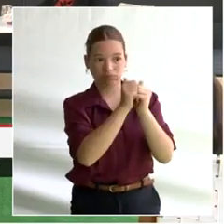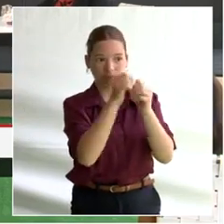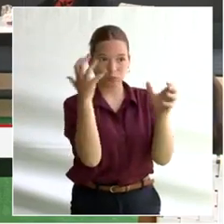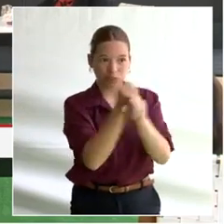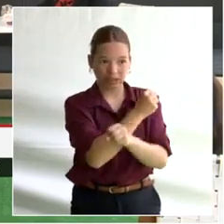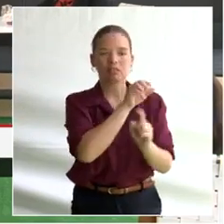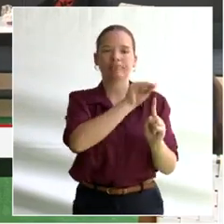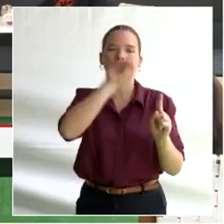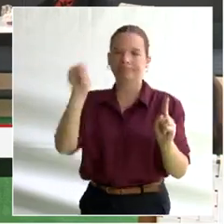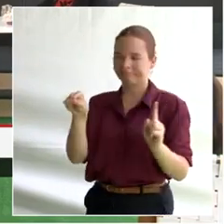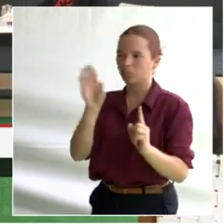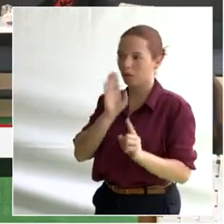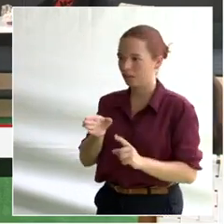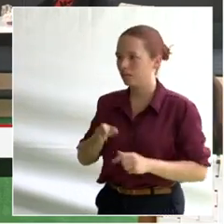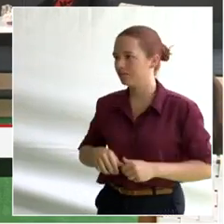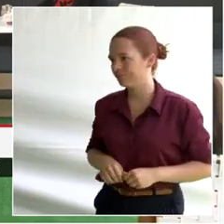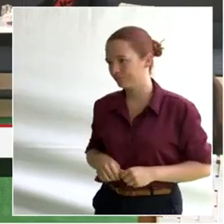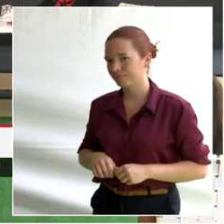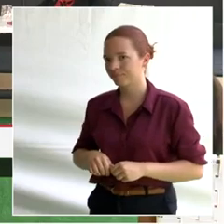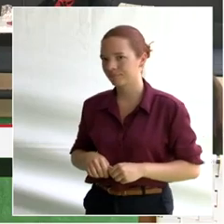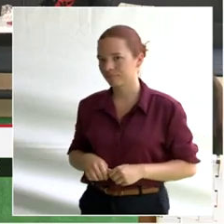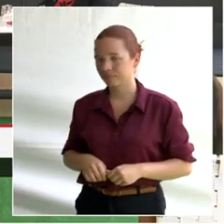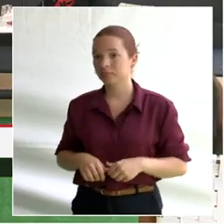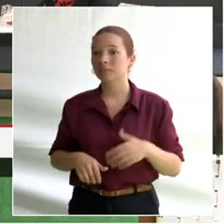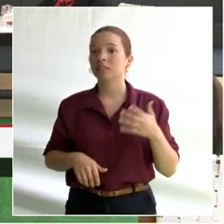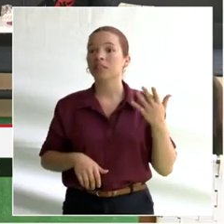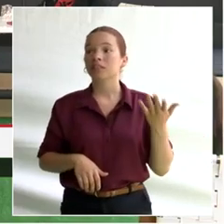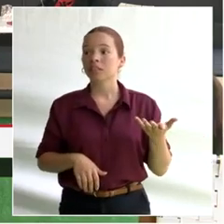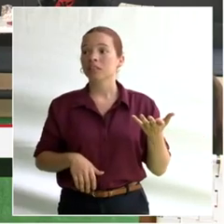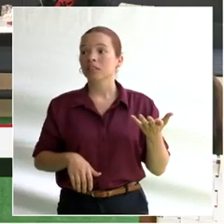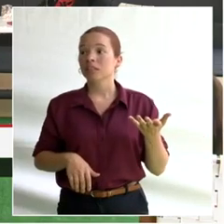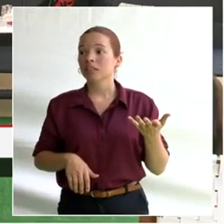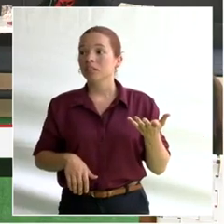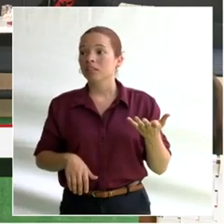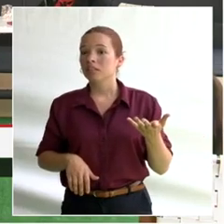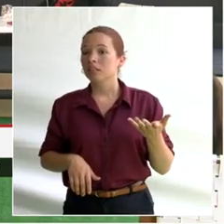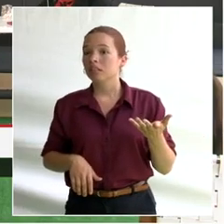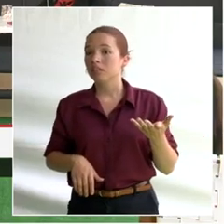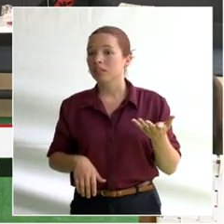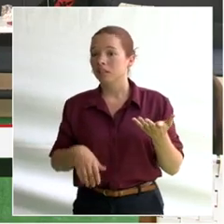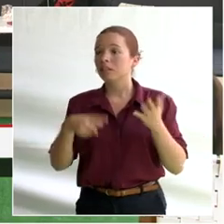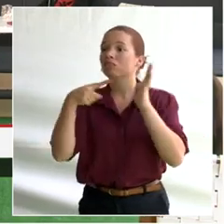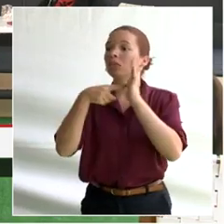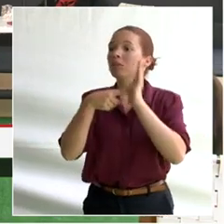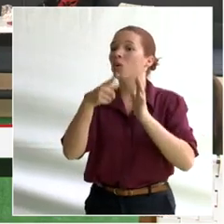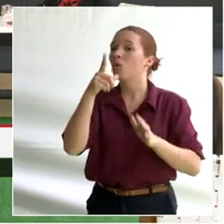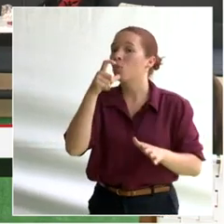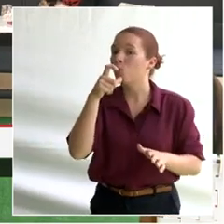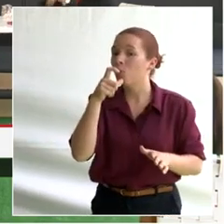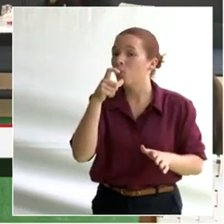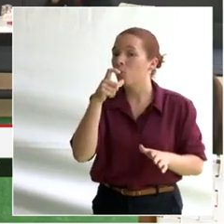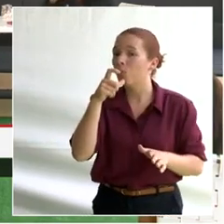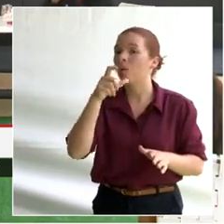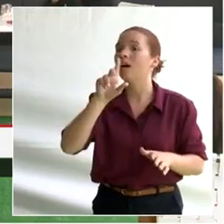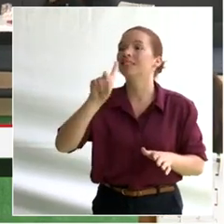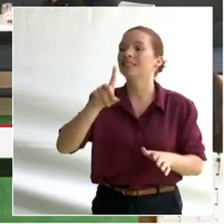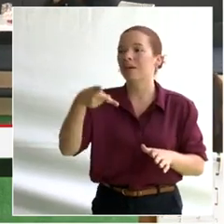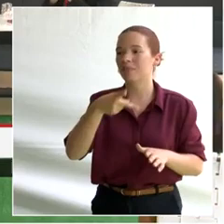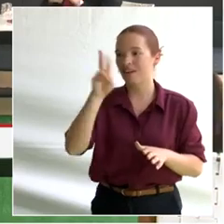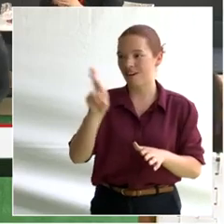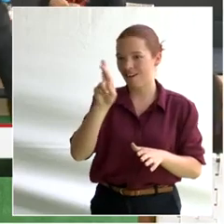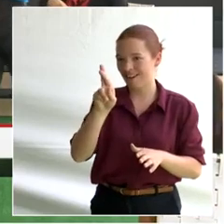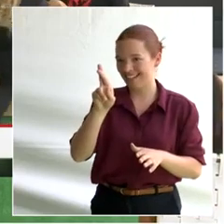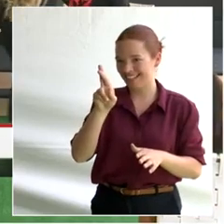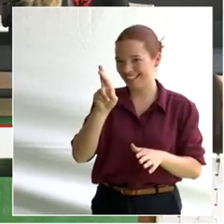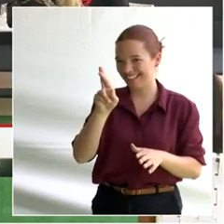up, Mark. the new head of the DPR, Ms. Freeman, you want to come up? We'd love to have you. Yes, here we are for DPR. We're